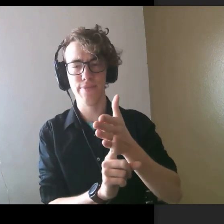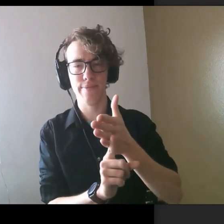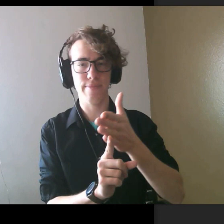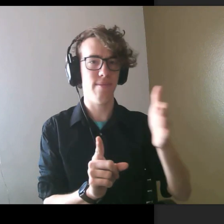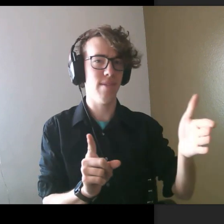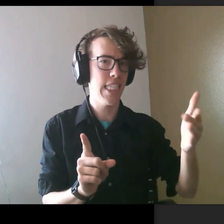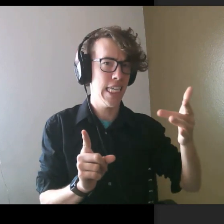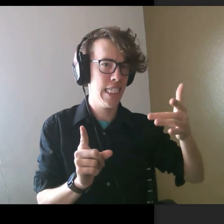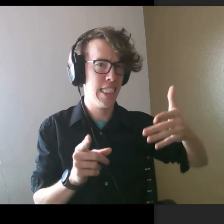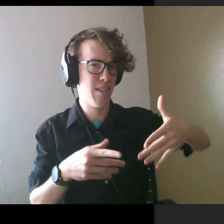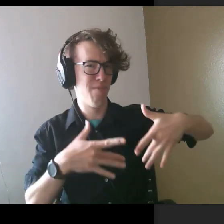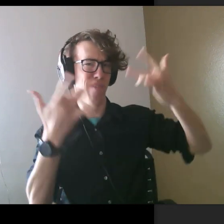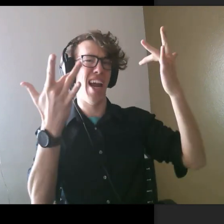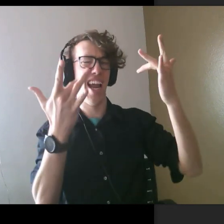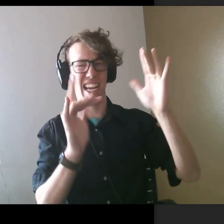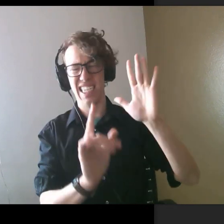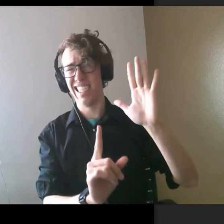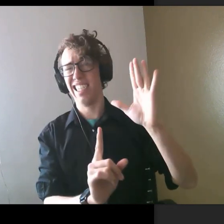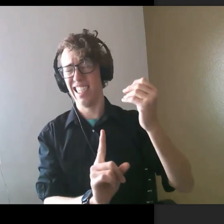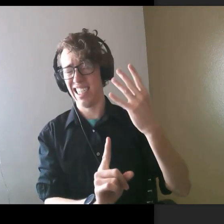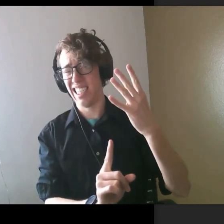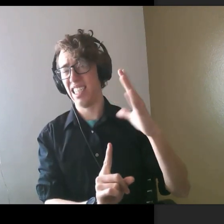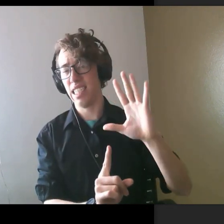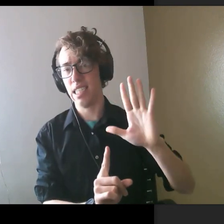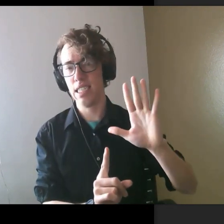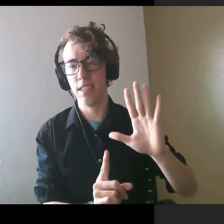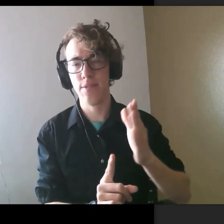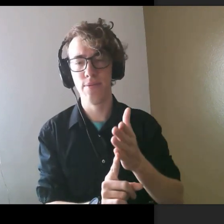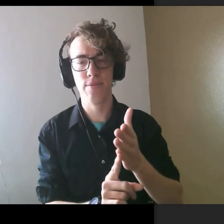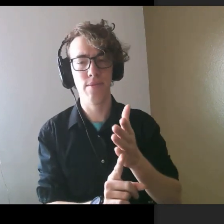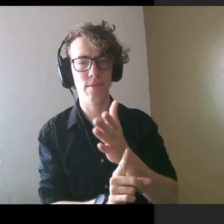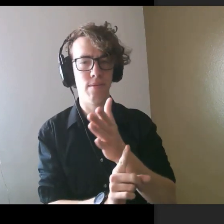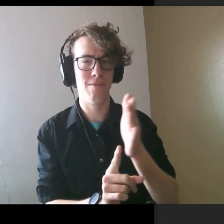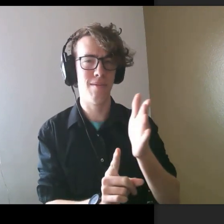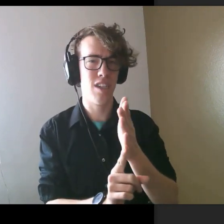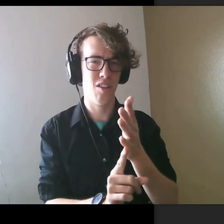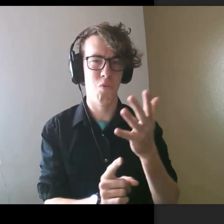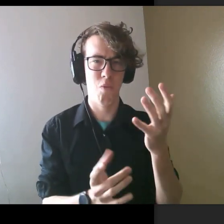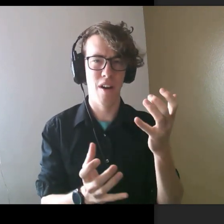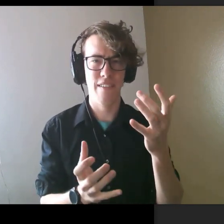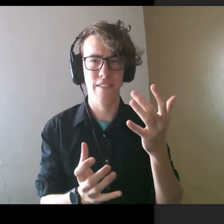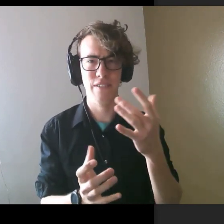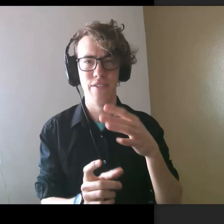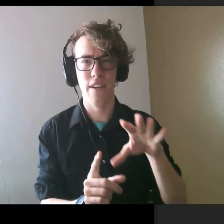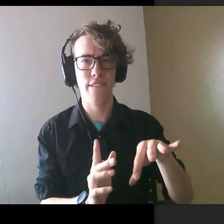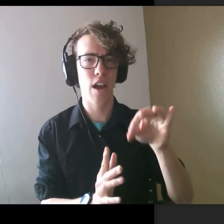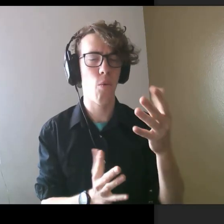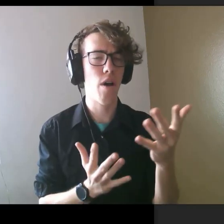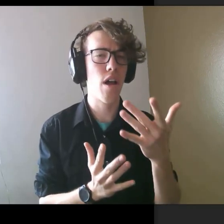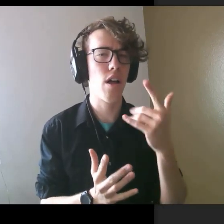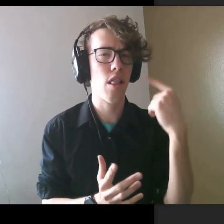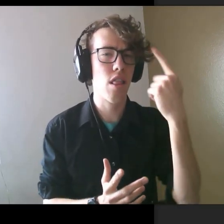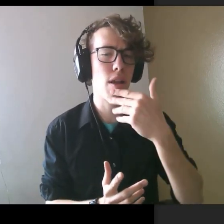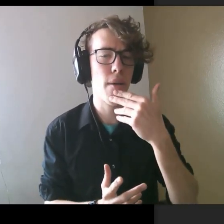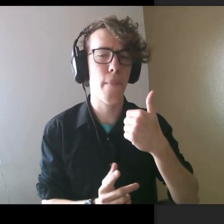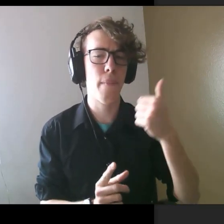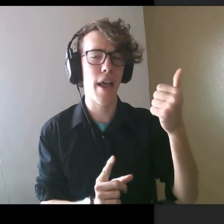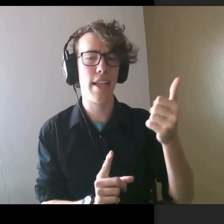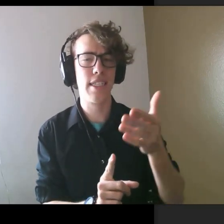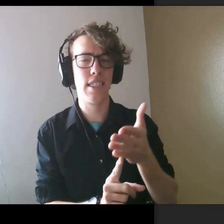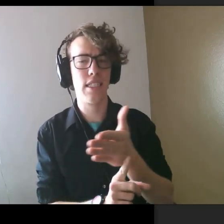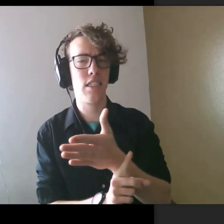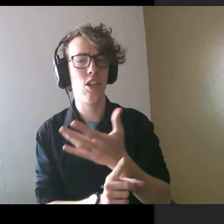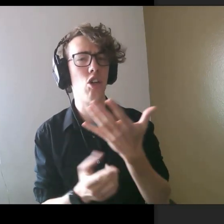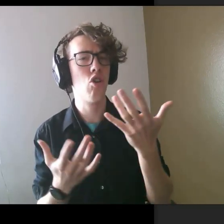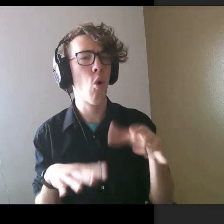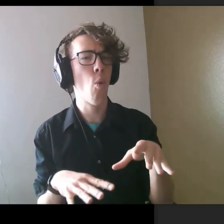and way over here would be overexposed. What you're looking for really is what looks good to your eye, but it's also where you're not losing detail